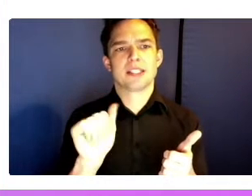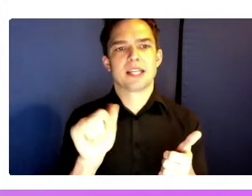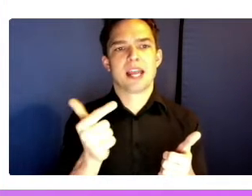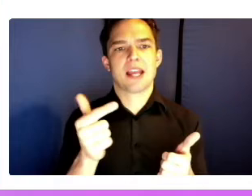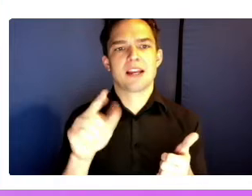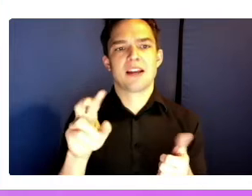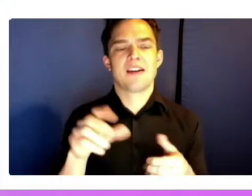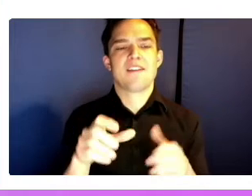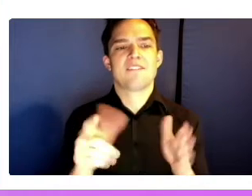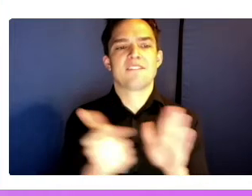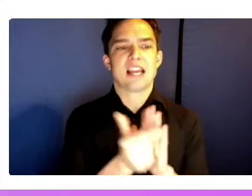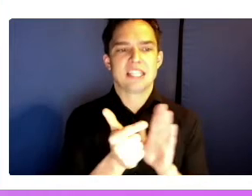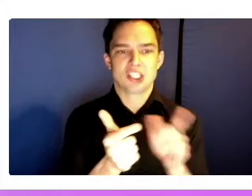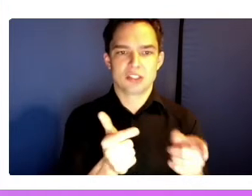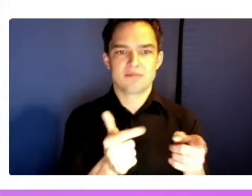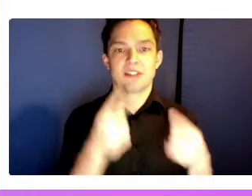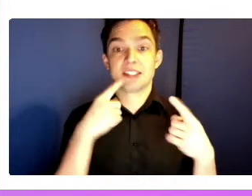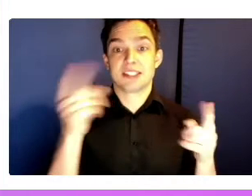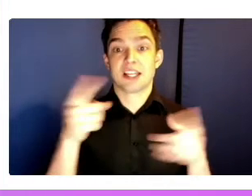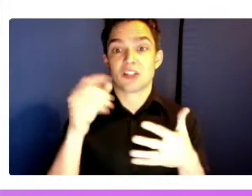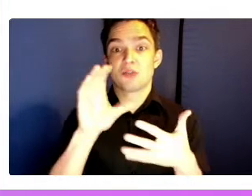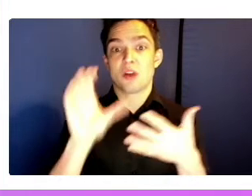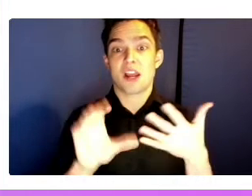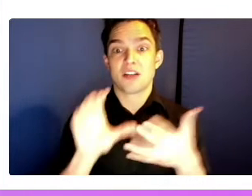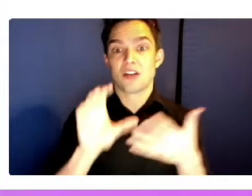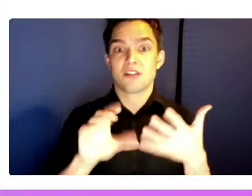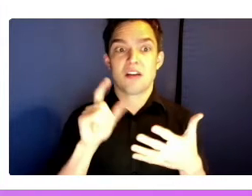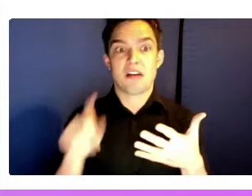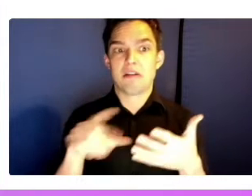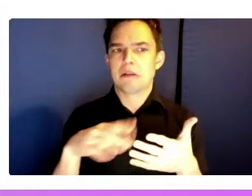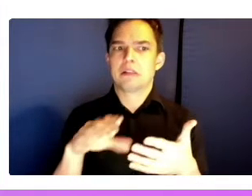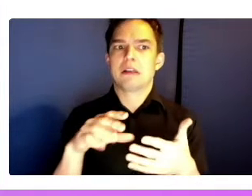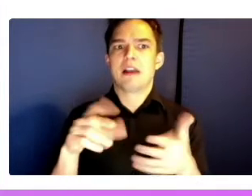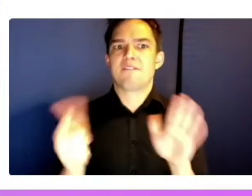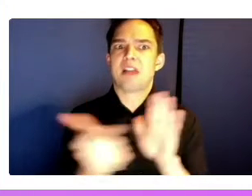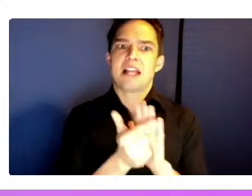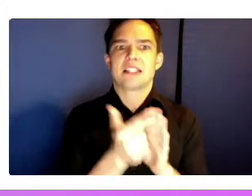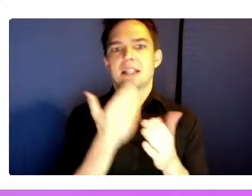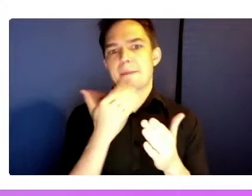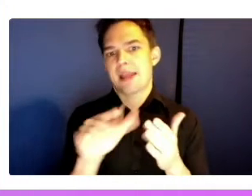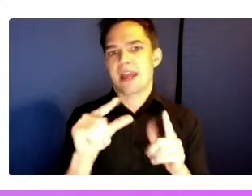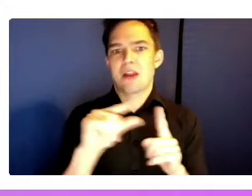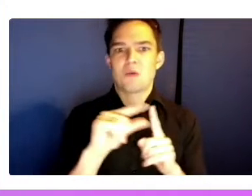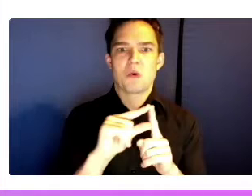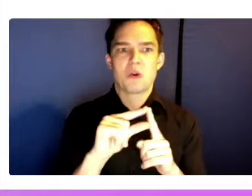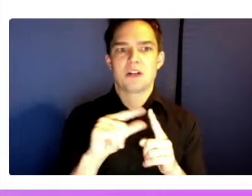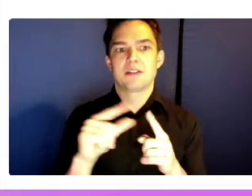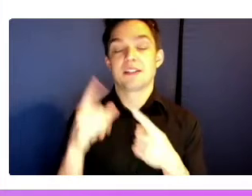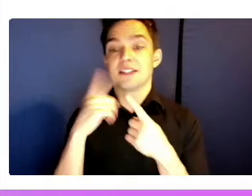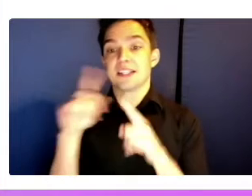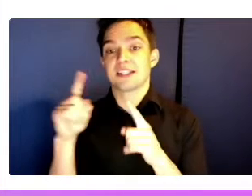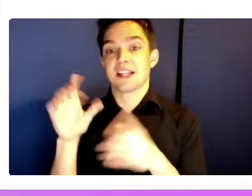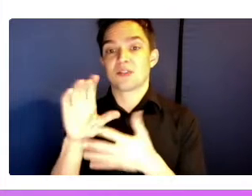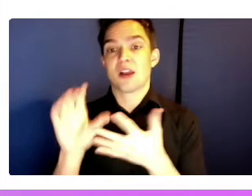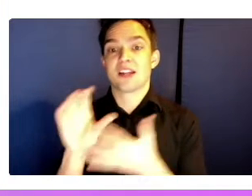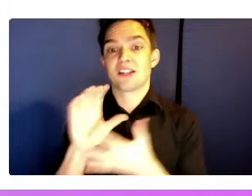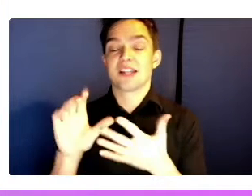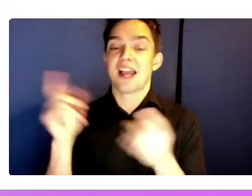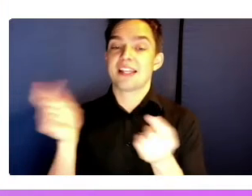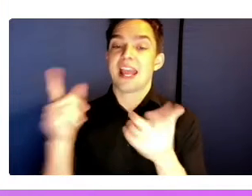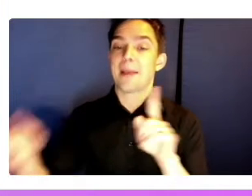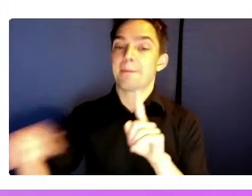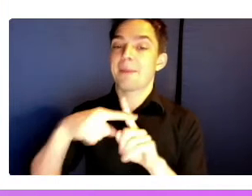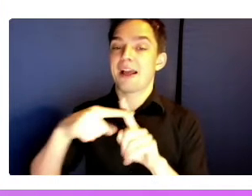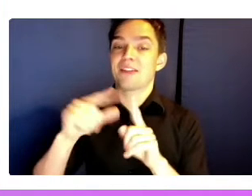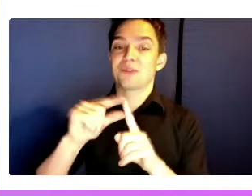WCAG success criteria, because violation is a bad word and success criteria is a yay positive word.